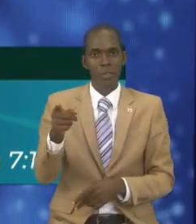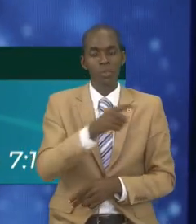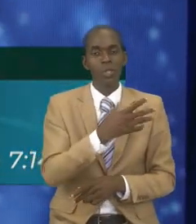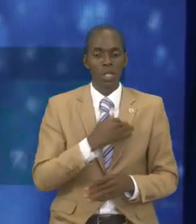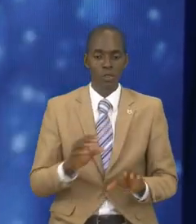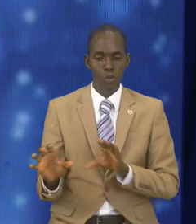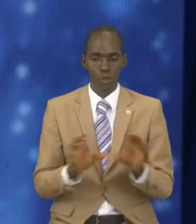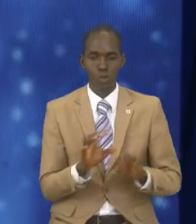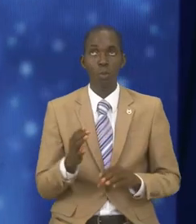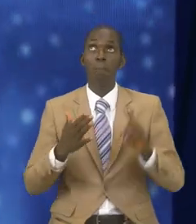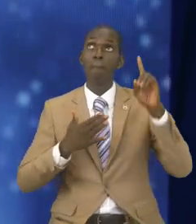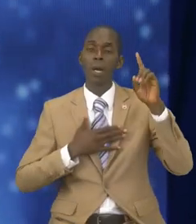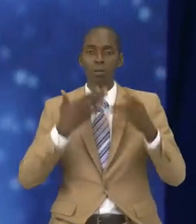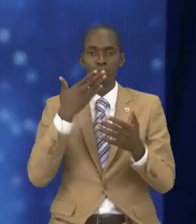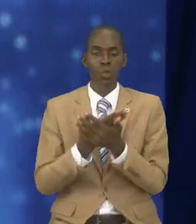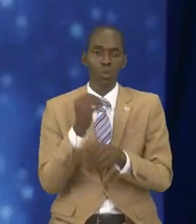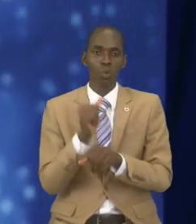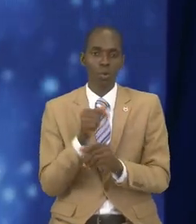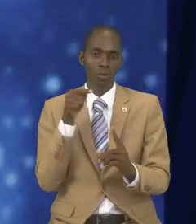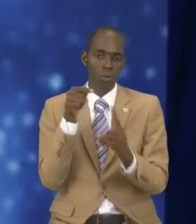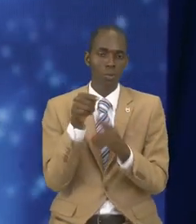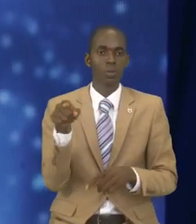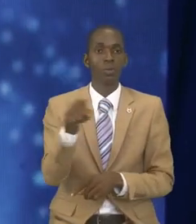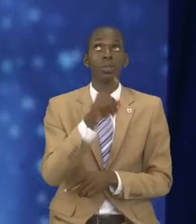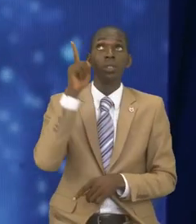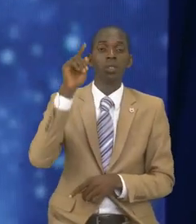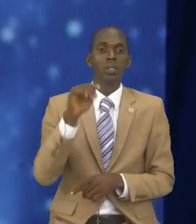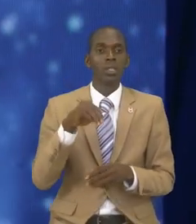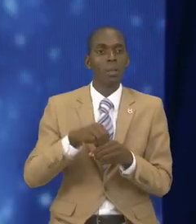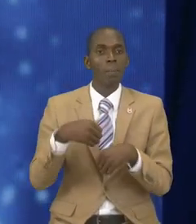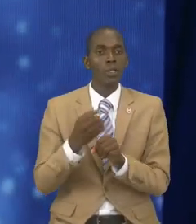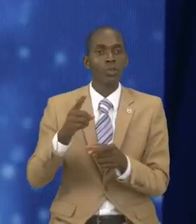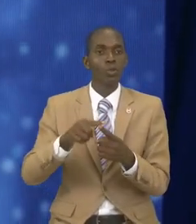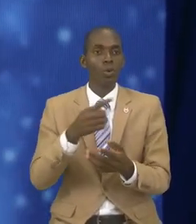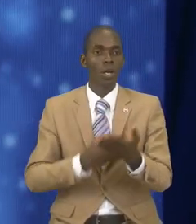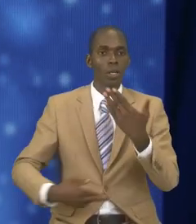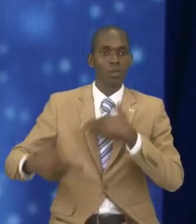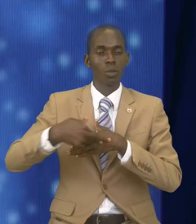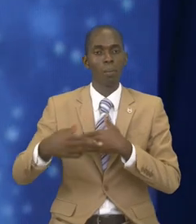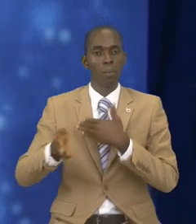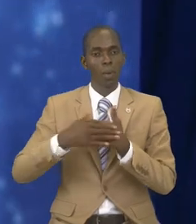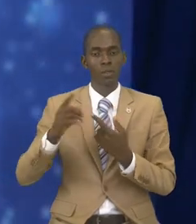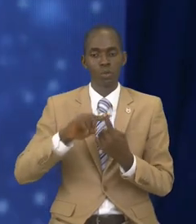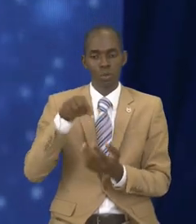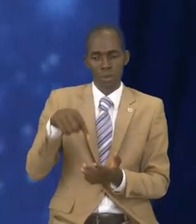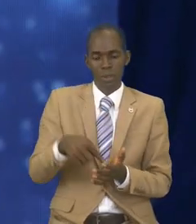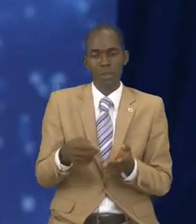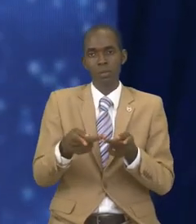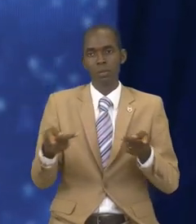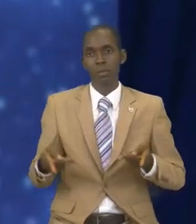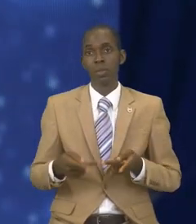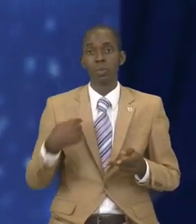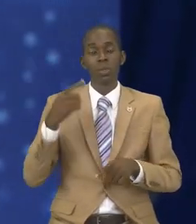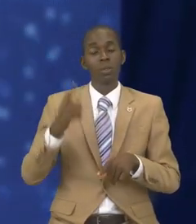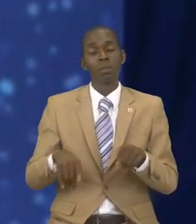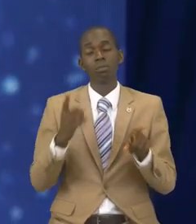word toward you, in causing you to return to this place. You see, we cannot close our eyes